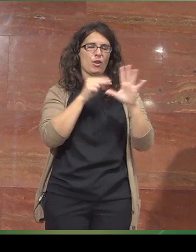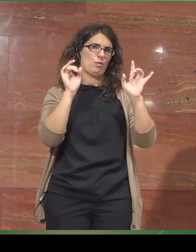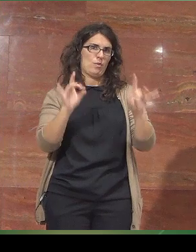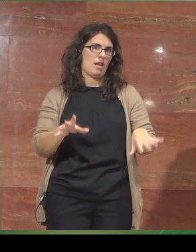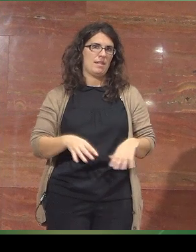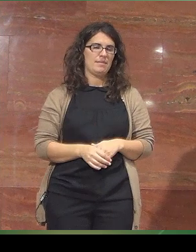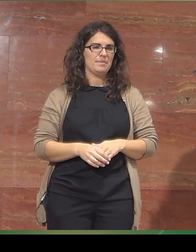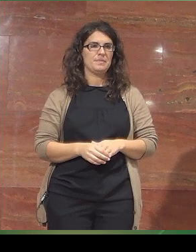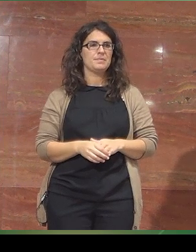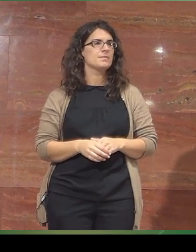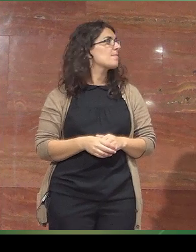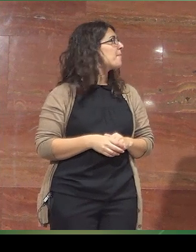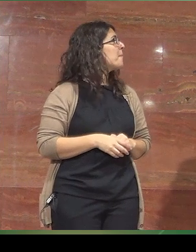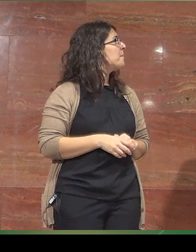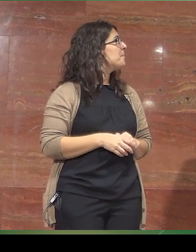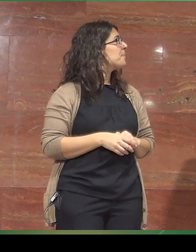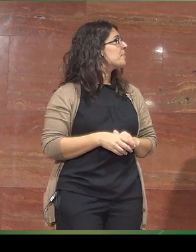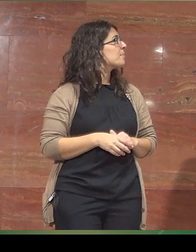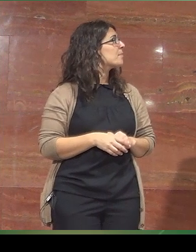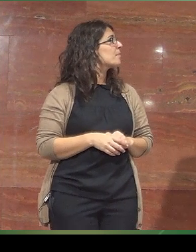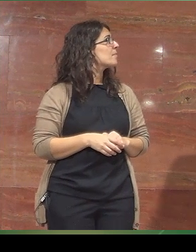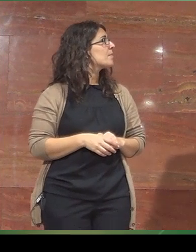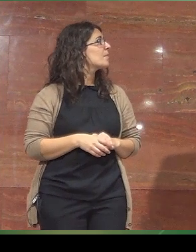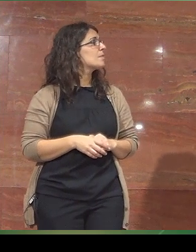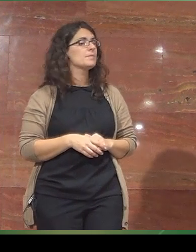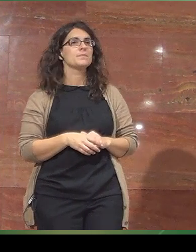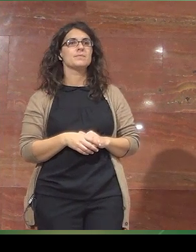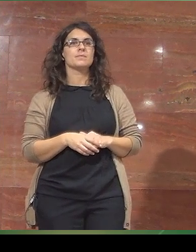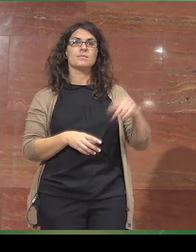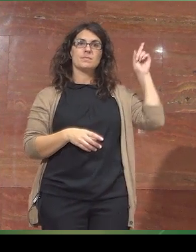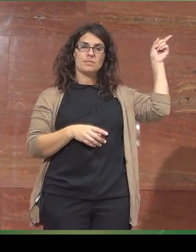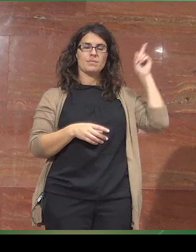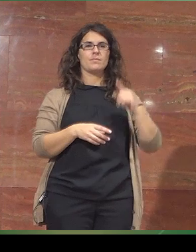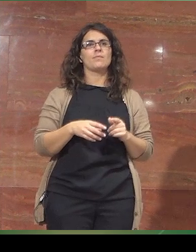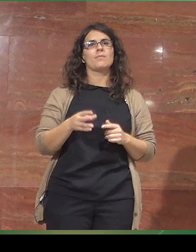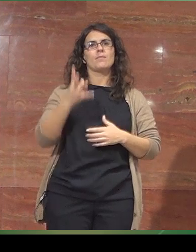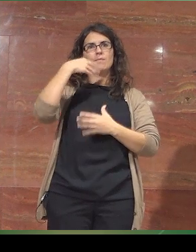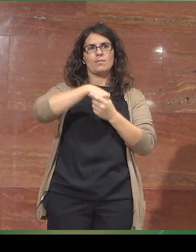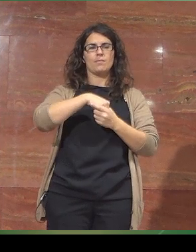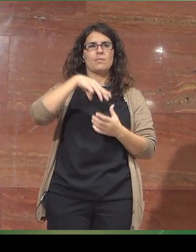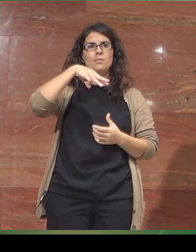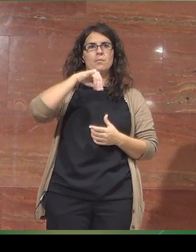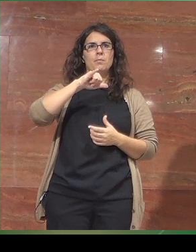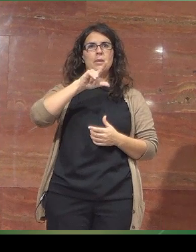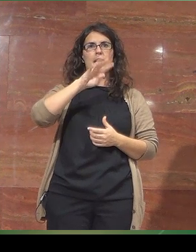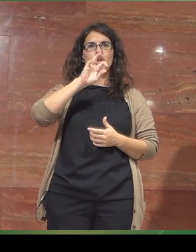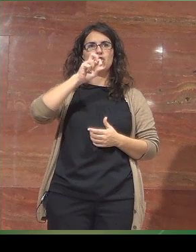This is one that we found in Milton Keynes, which was easily vandalized.